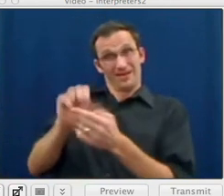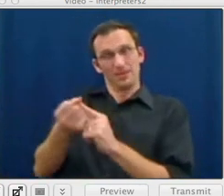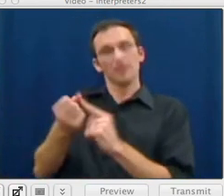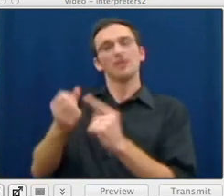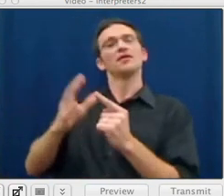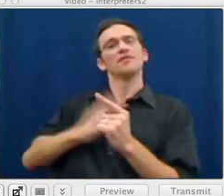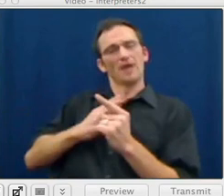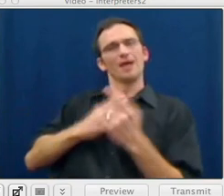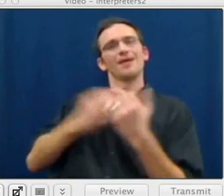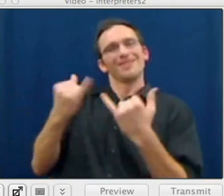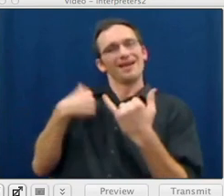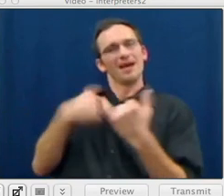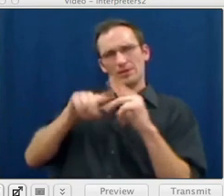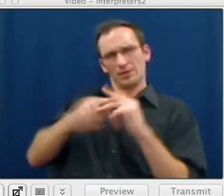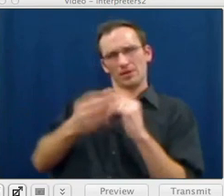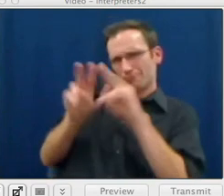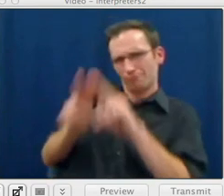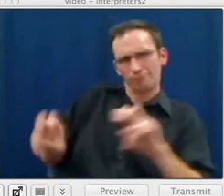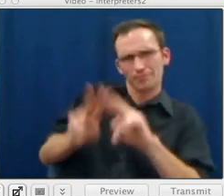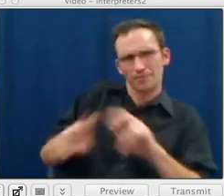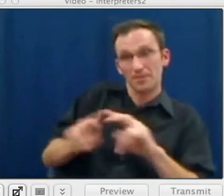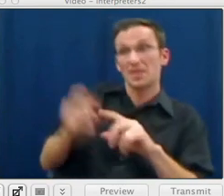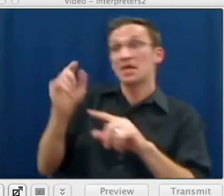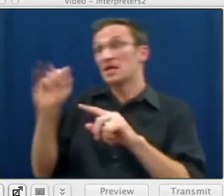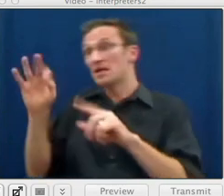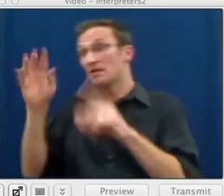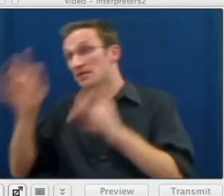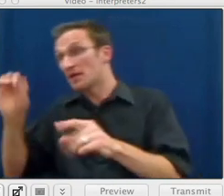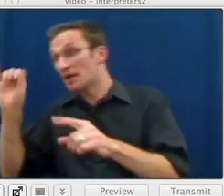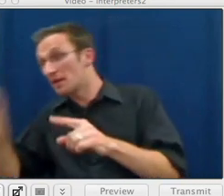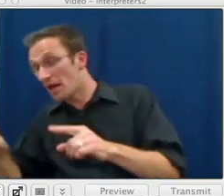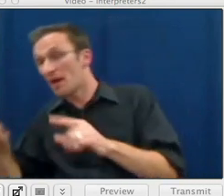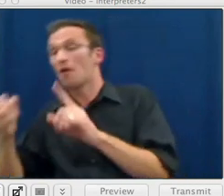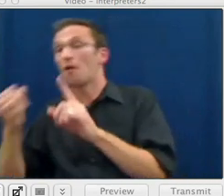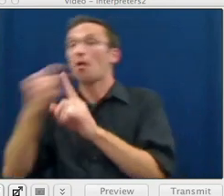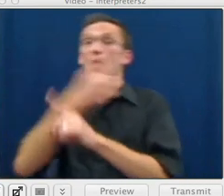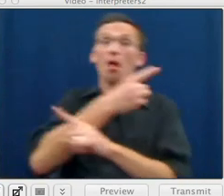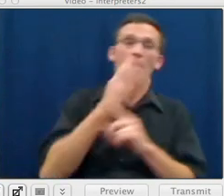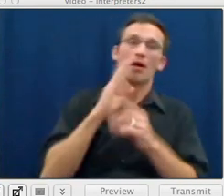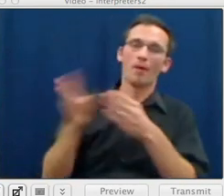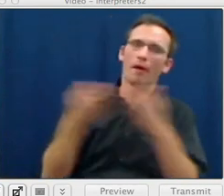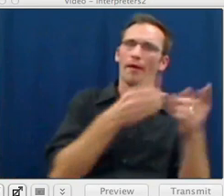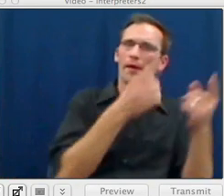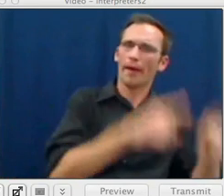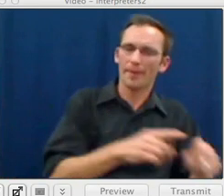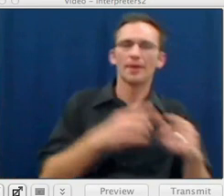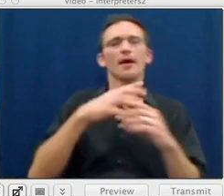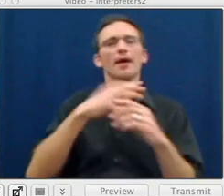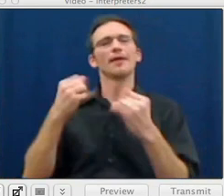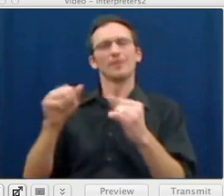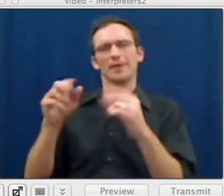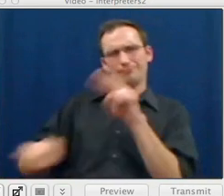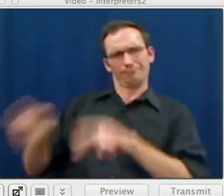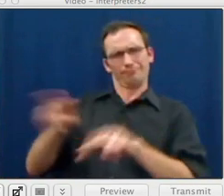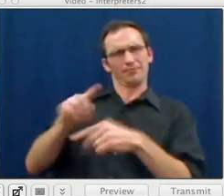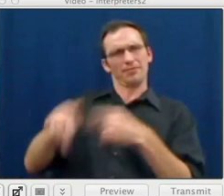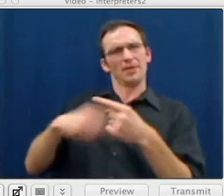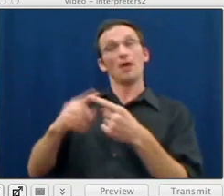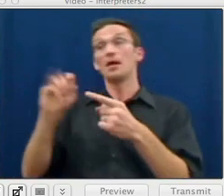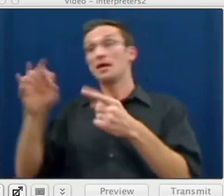have happened, or other realities about the case that now become hypothetical, now become open for